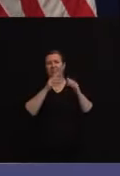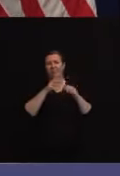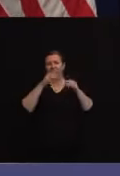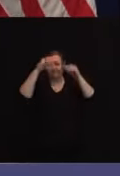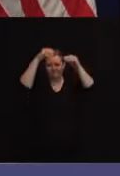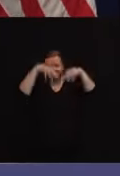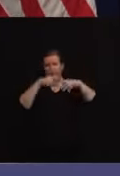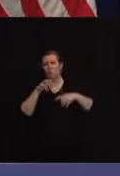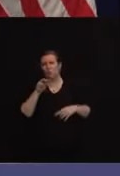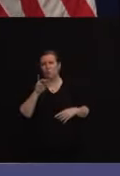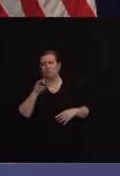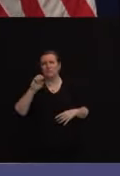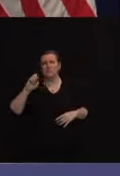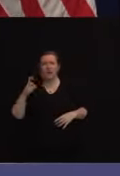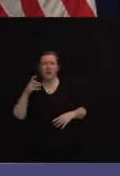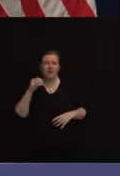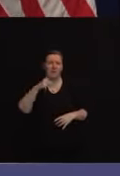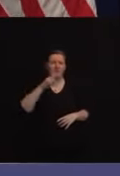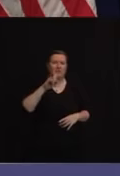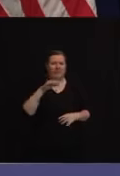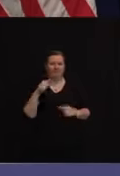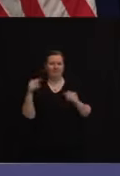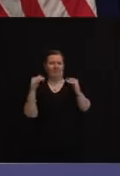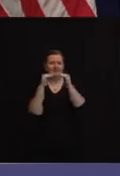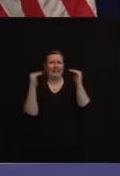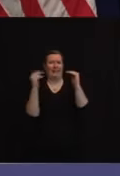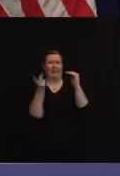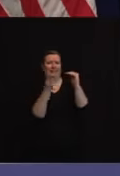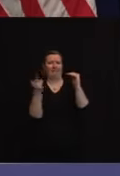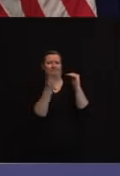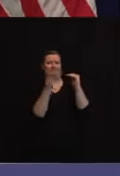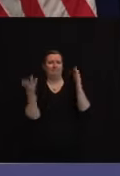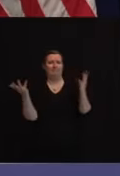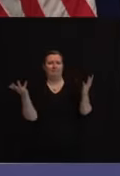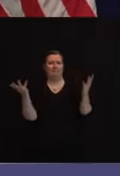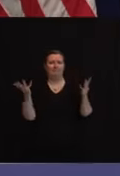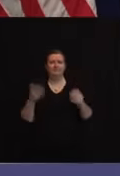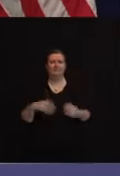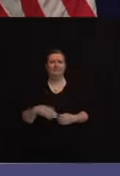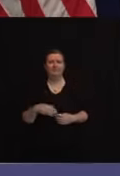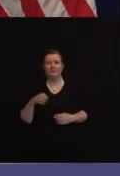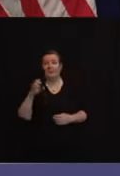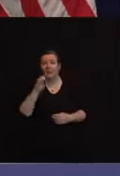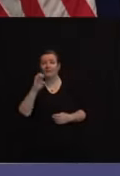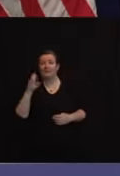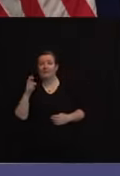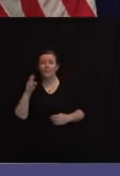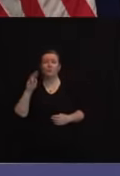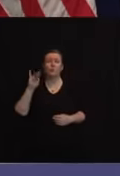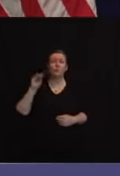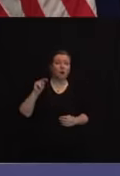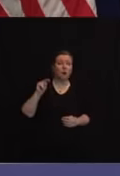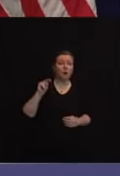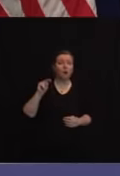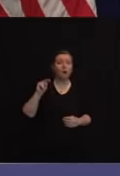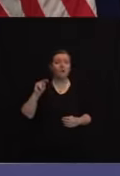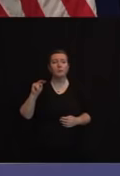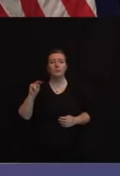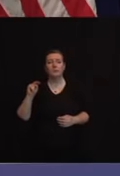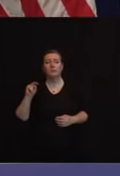and Passaic literally tied, followed by Hudson, Essex, Union, and Mercer. We discussed